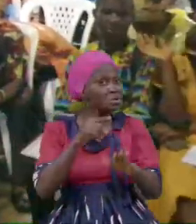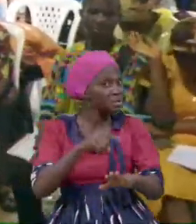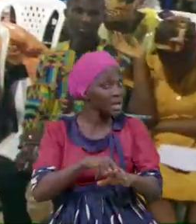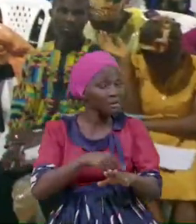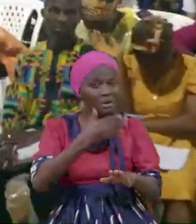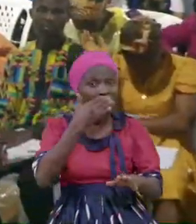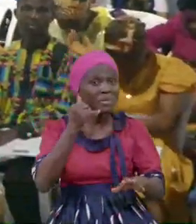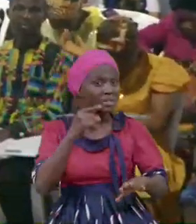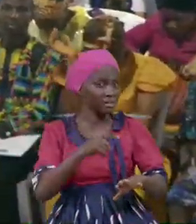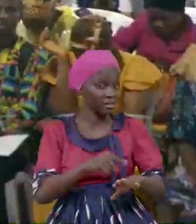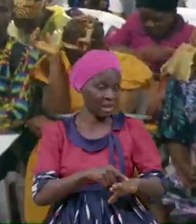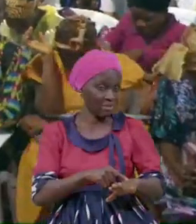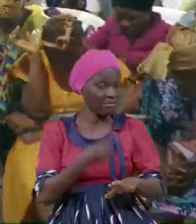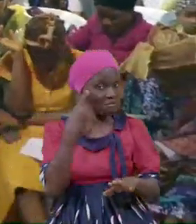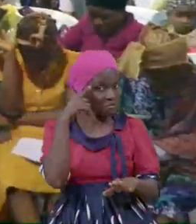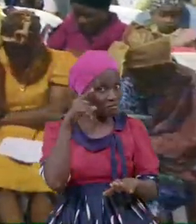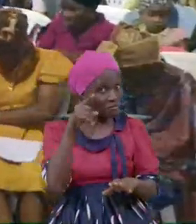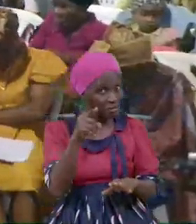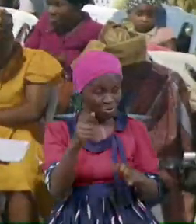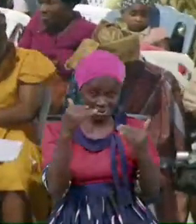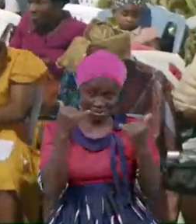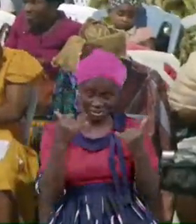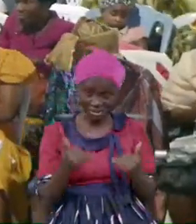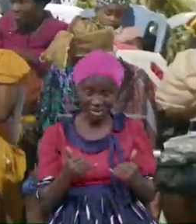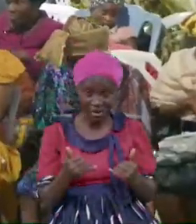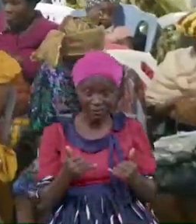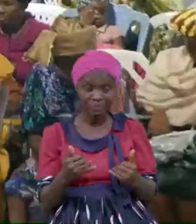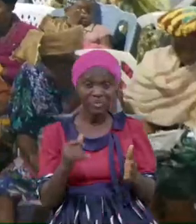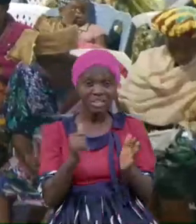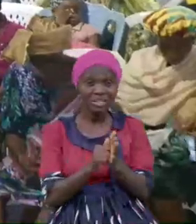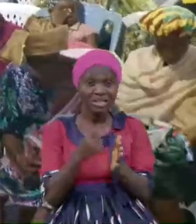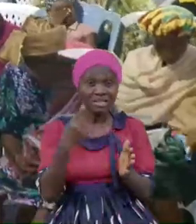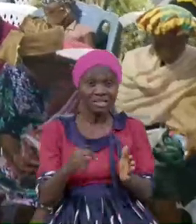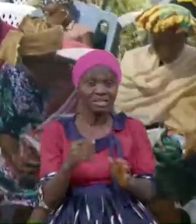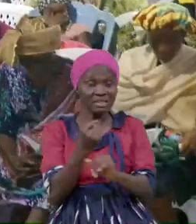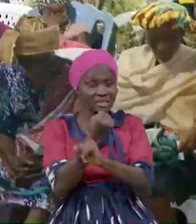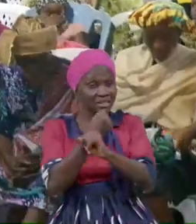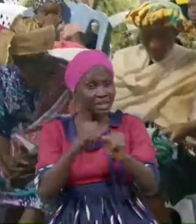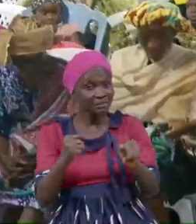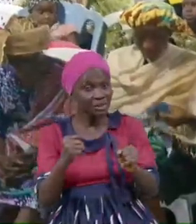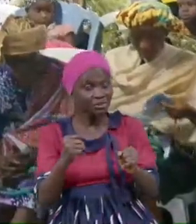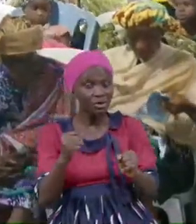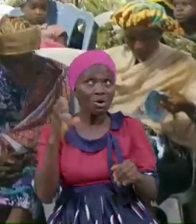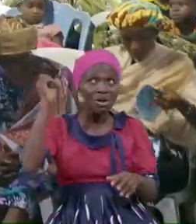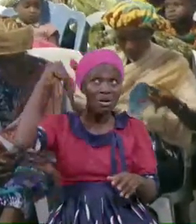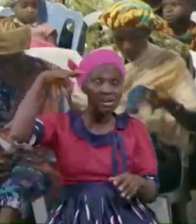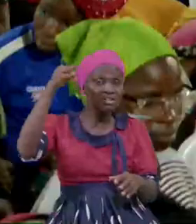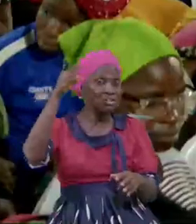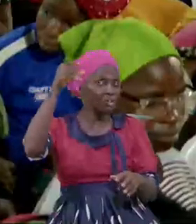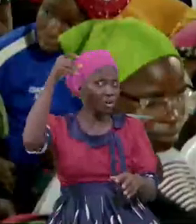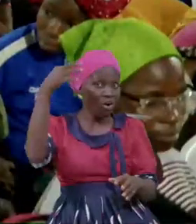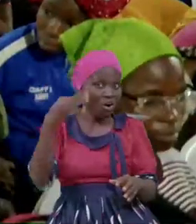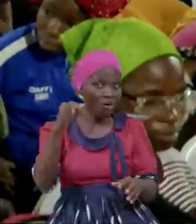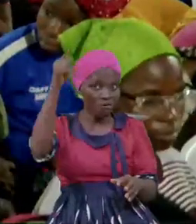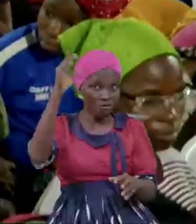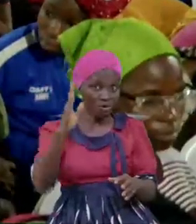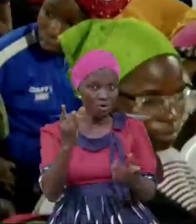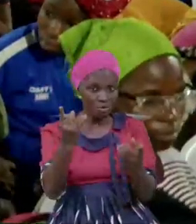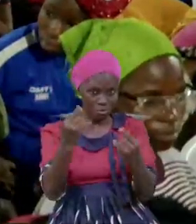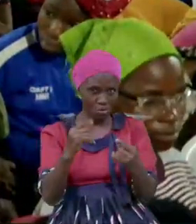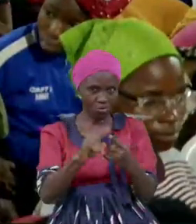that the grace of God, the salvation of God, the forgiveness of God will come into your life. You'll come